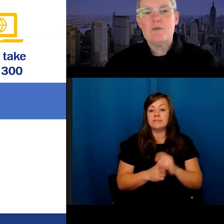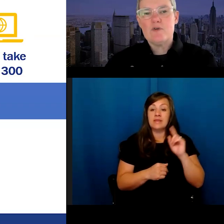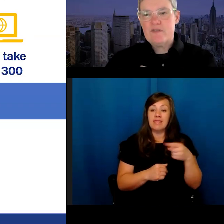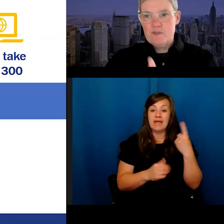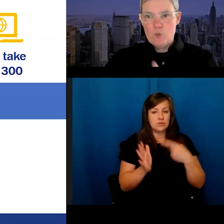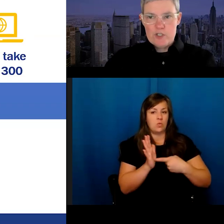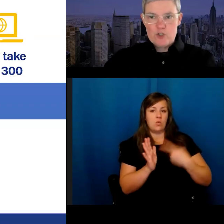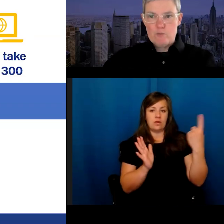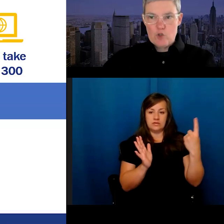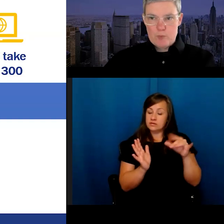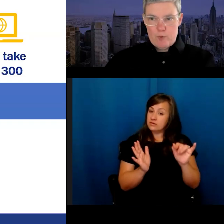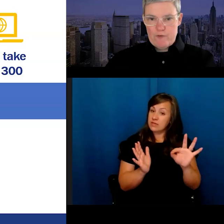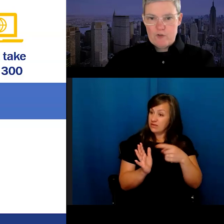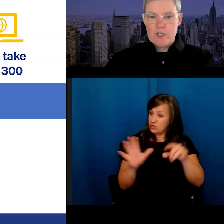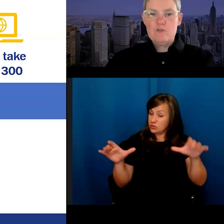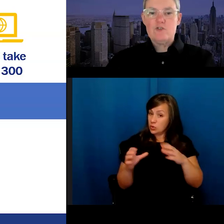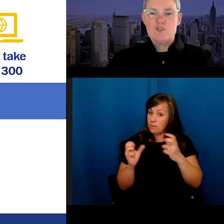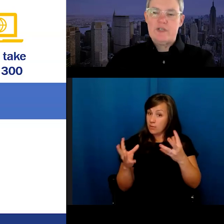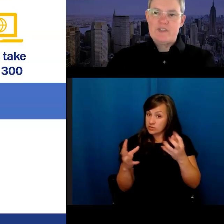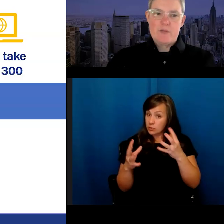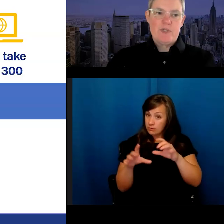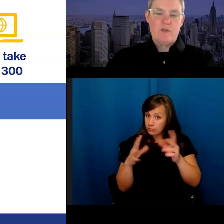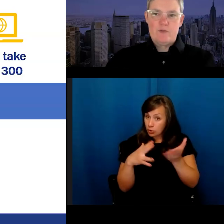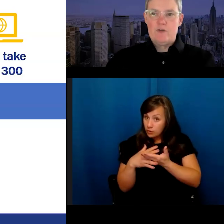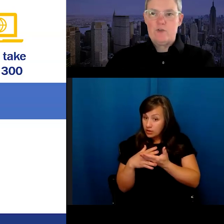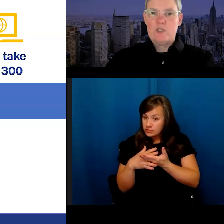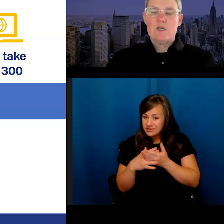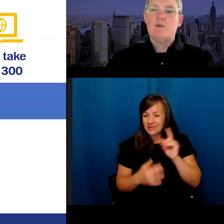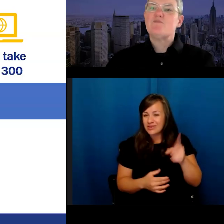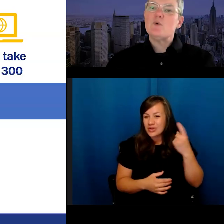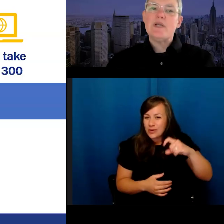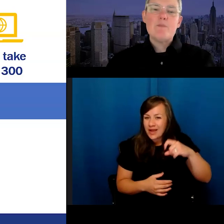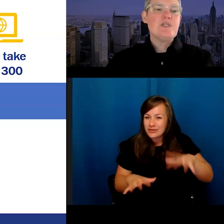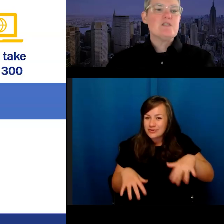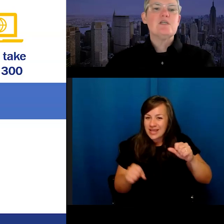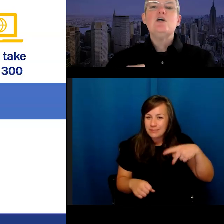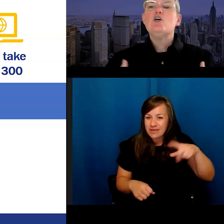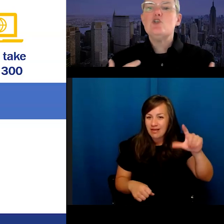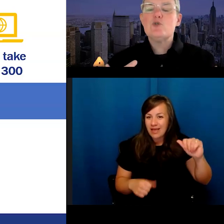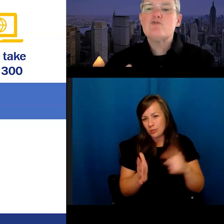one time. So even if you wanted to do multiple portfolios, you still only have to take PLA 300 one time. So what would